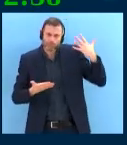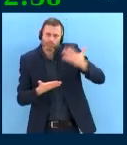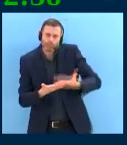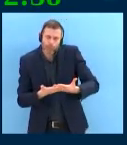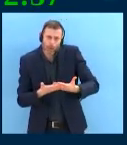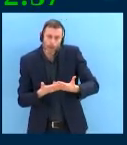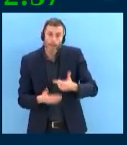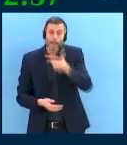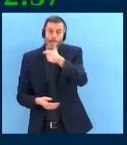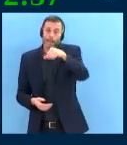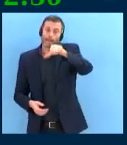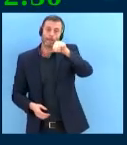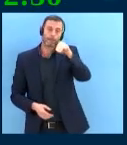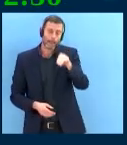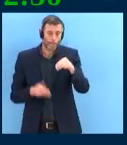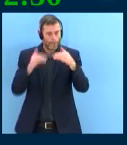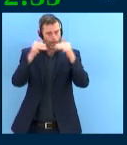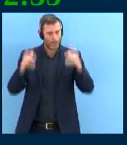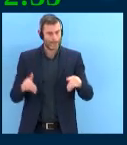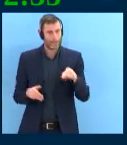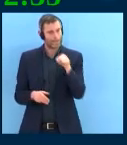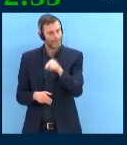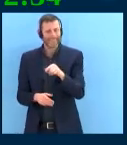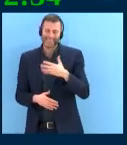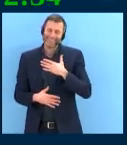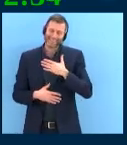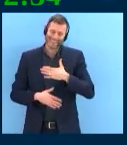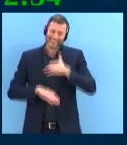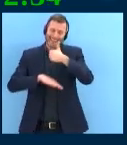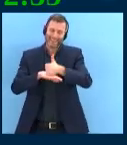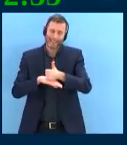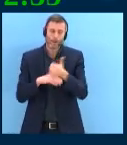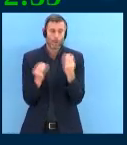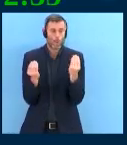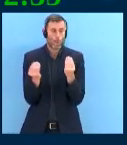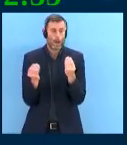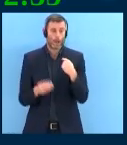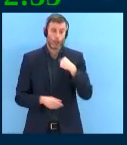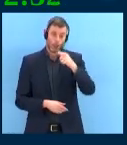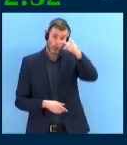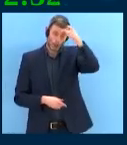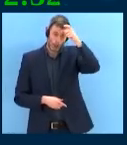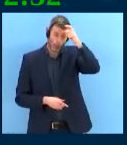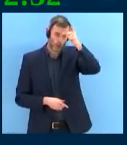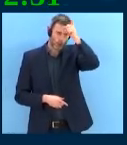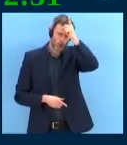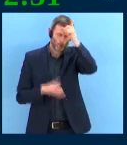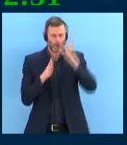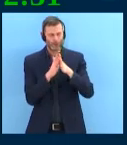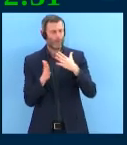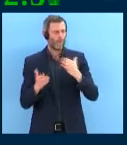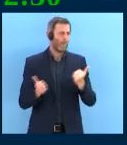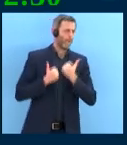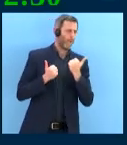institutions like the TAM Museum are necessary, not because the Turkish-German story needs its own museum to retreat